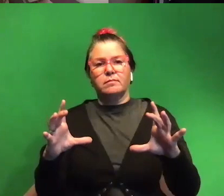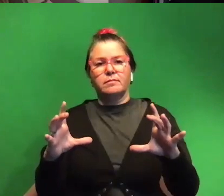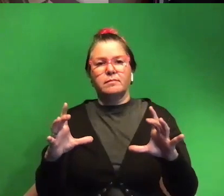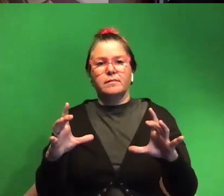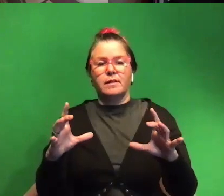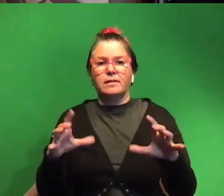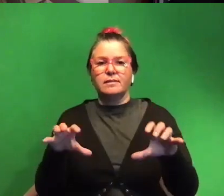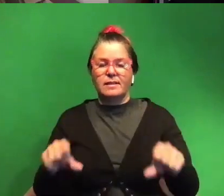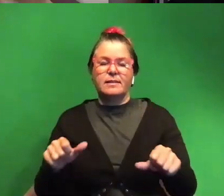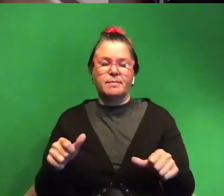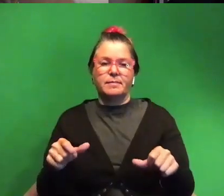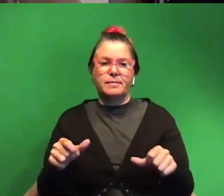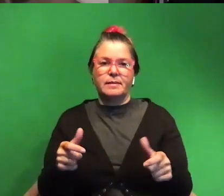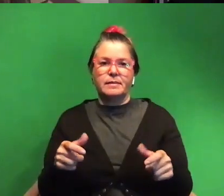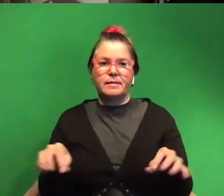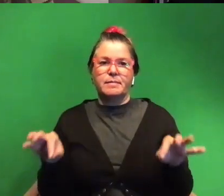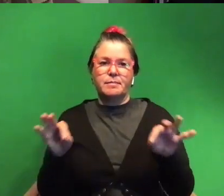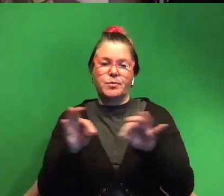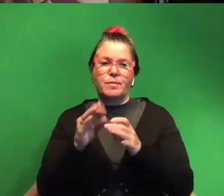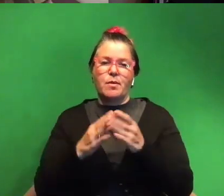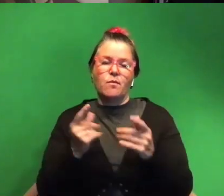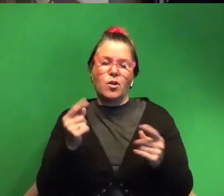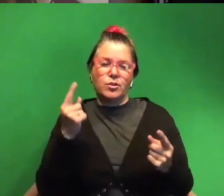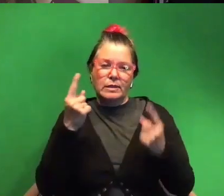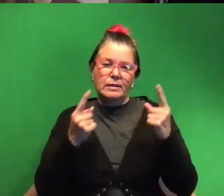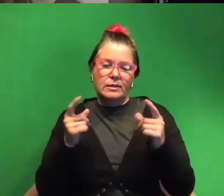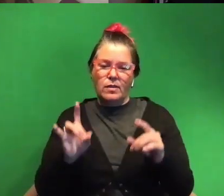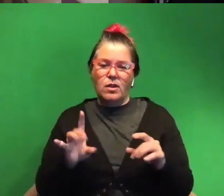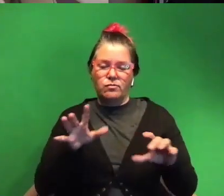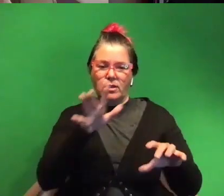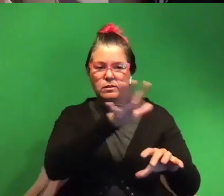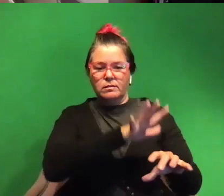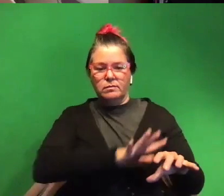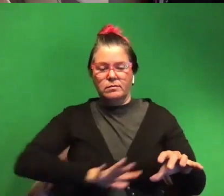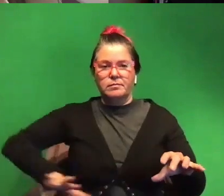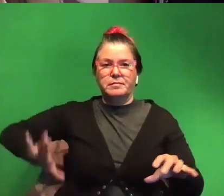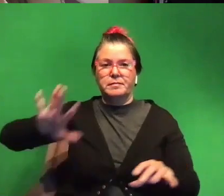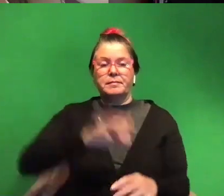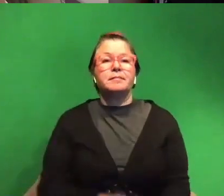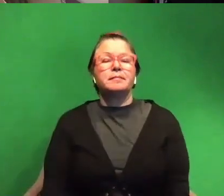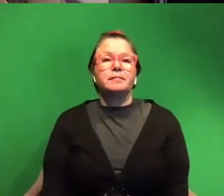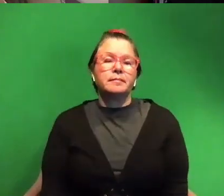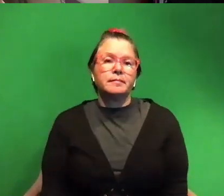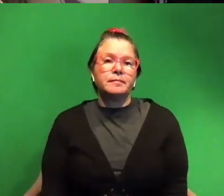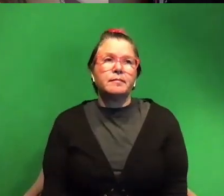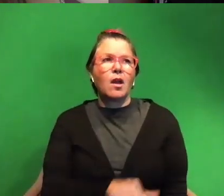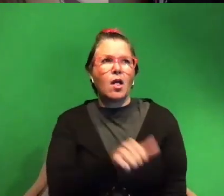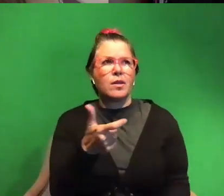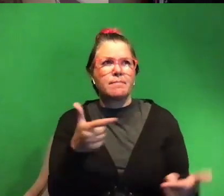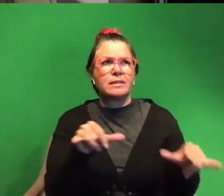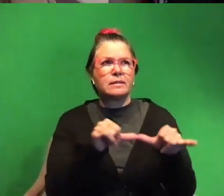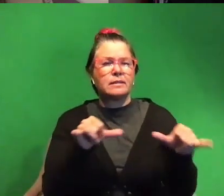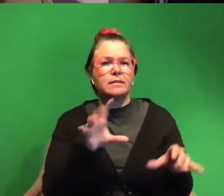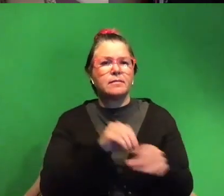portion of what you might consider sort of the land along the side of Australia. Other really big reef systems include